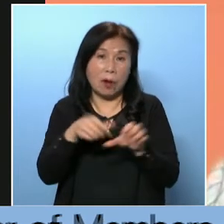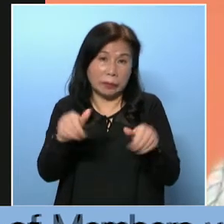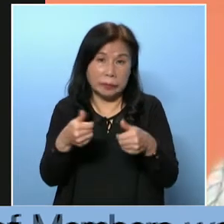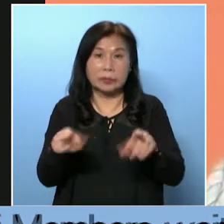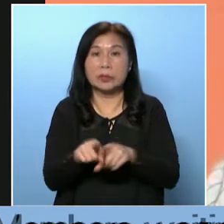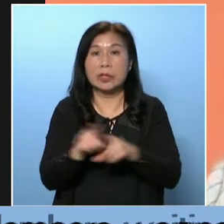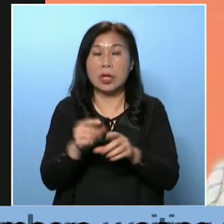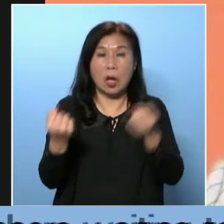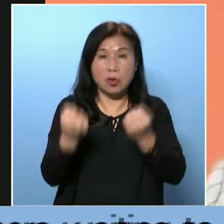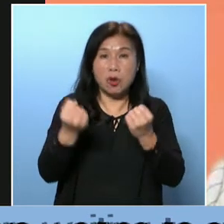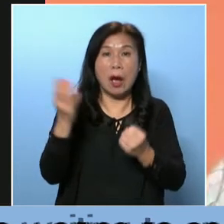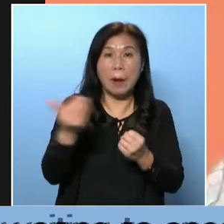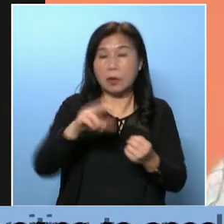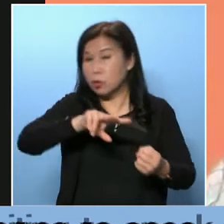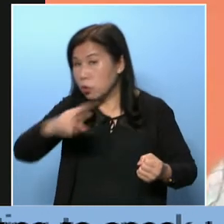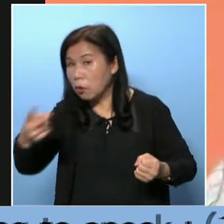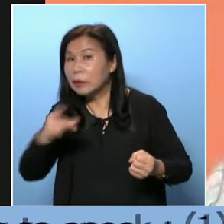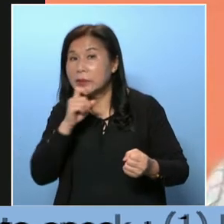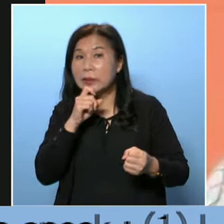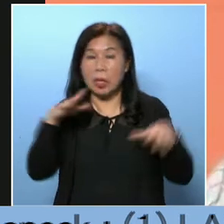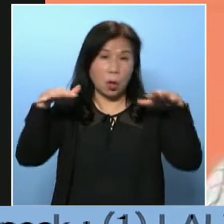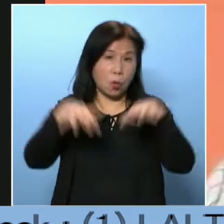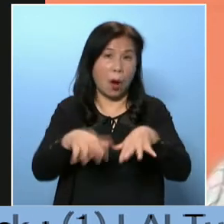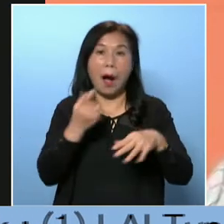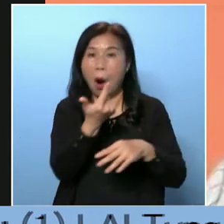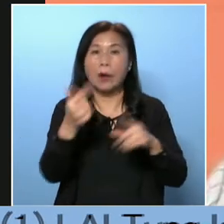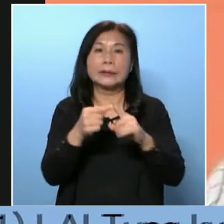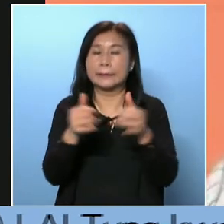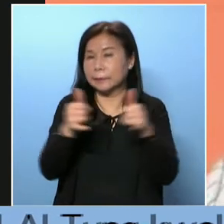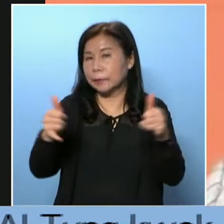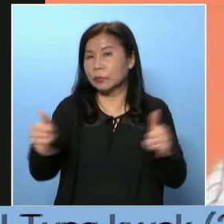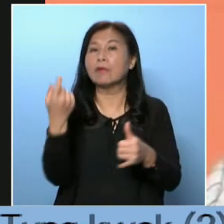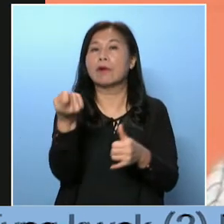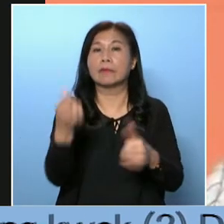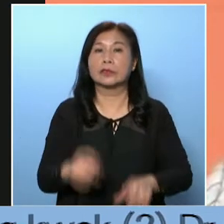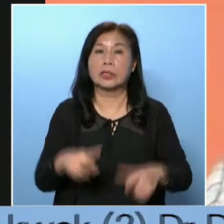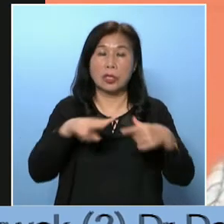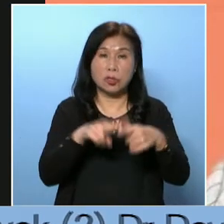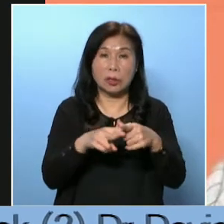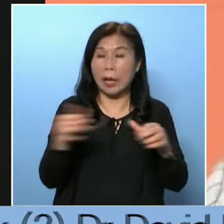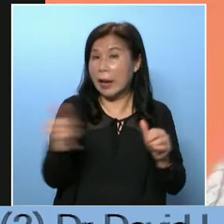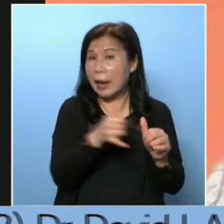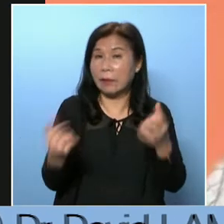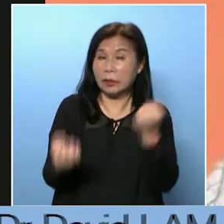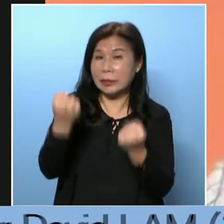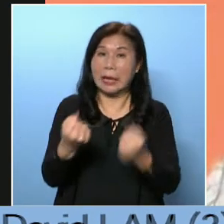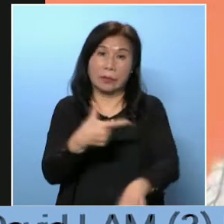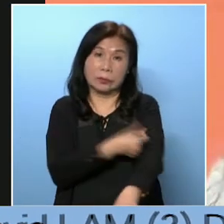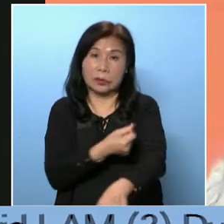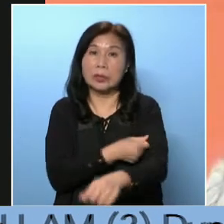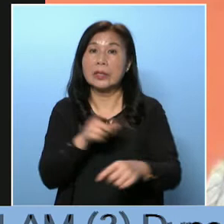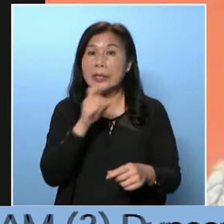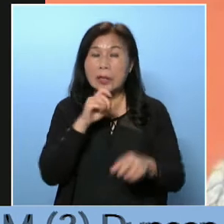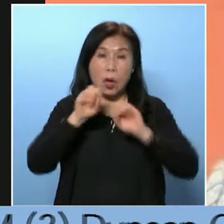bringing income to them, after retrofitting, the capacity can accommodate a lot of equipment.